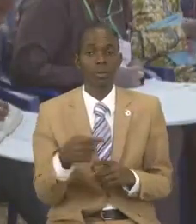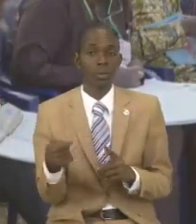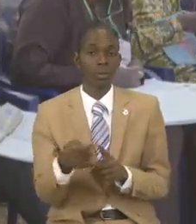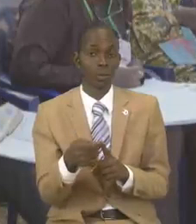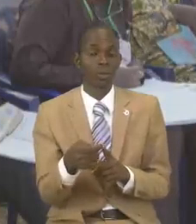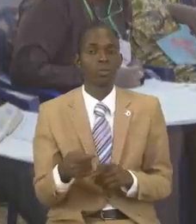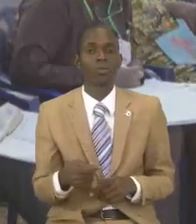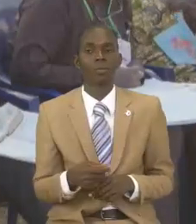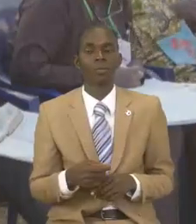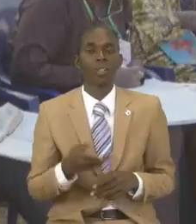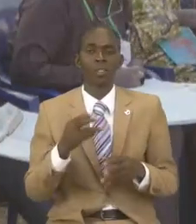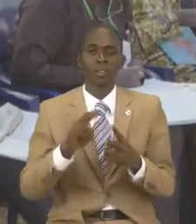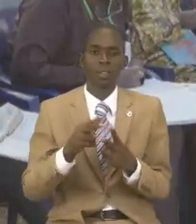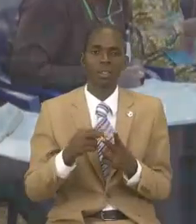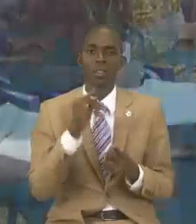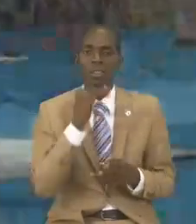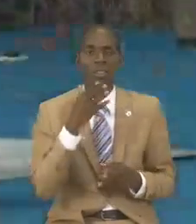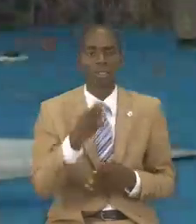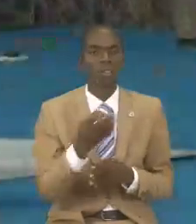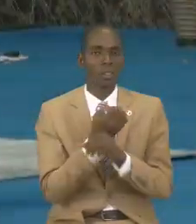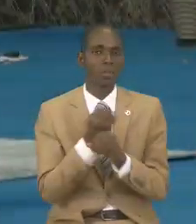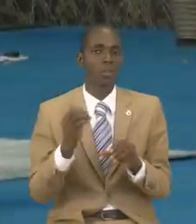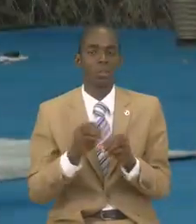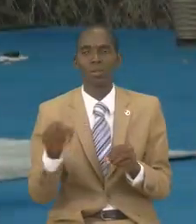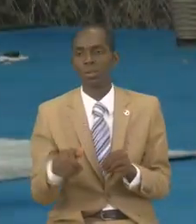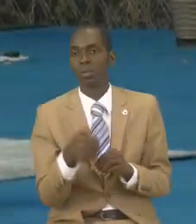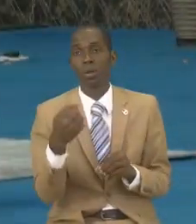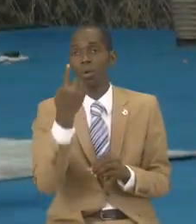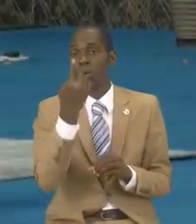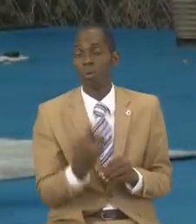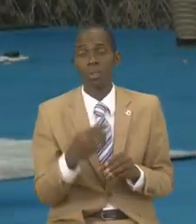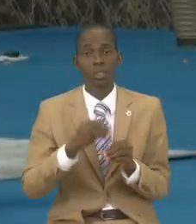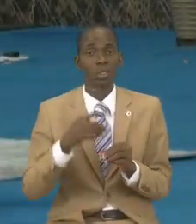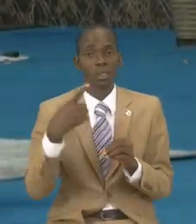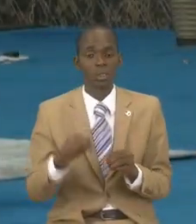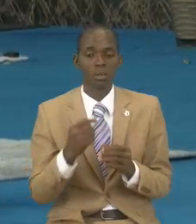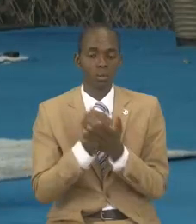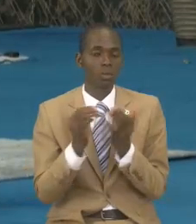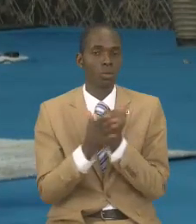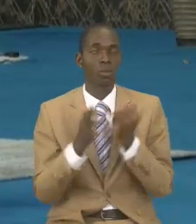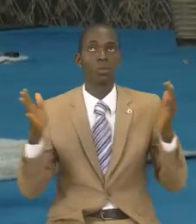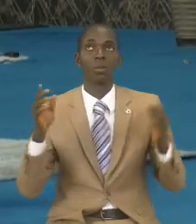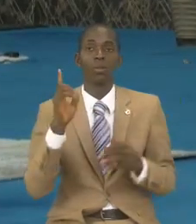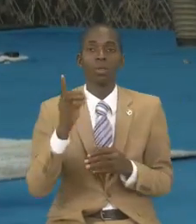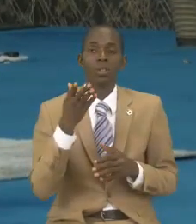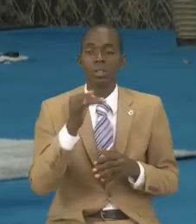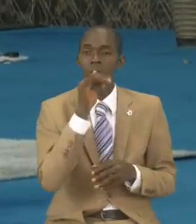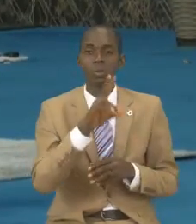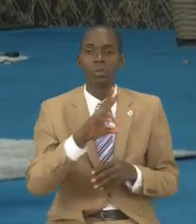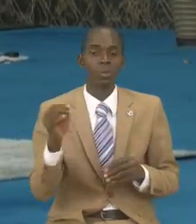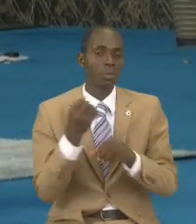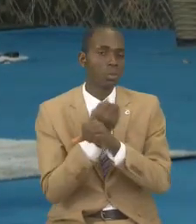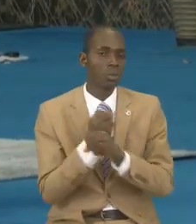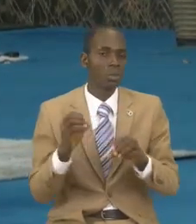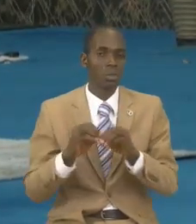there salvation in any other, only in the crucified one, Christ. Neither is there